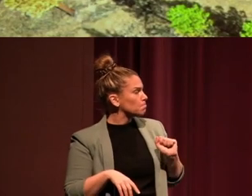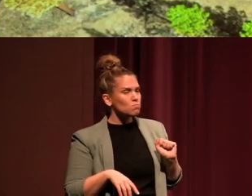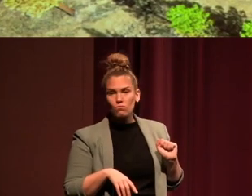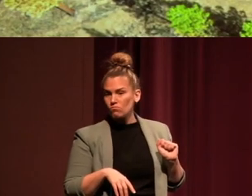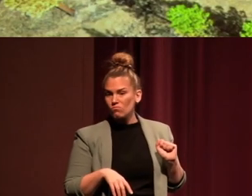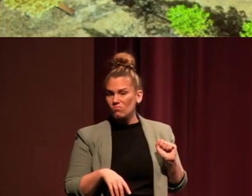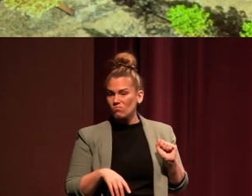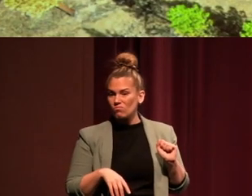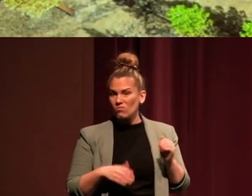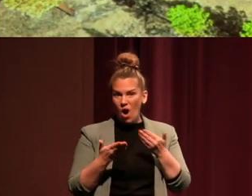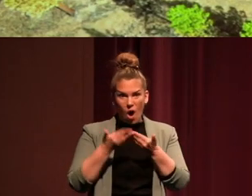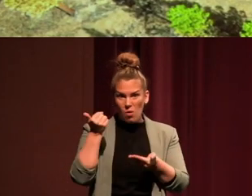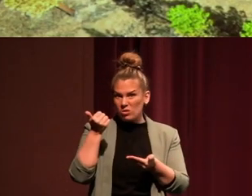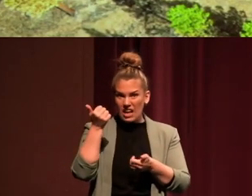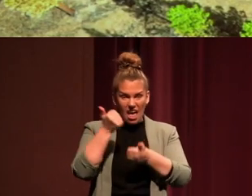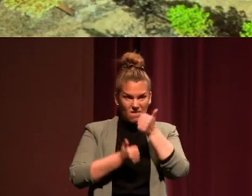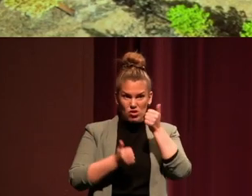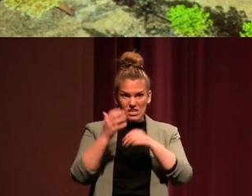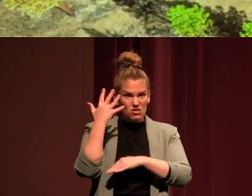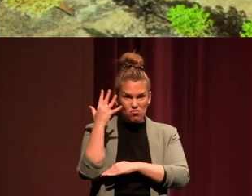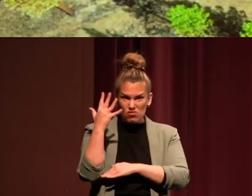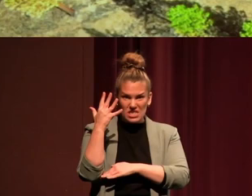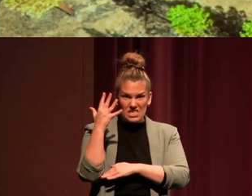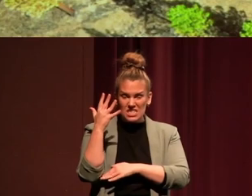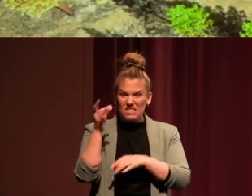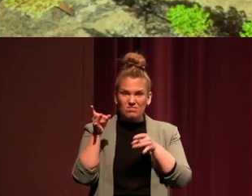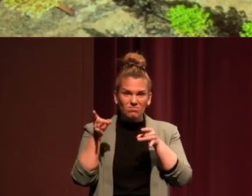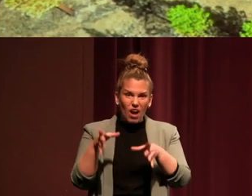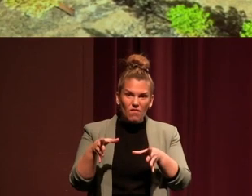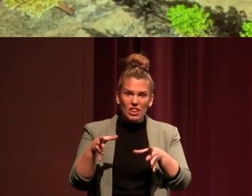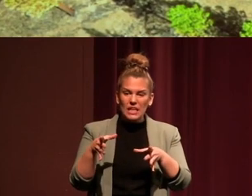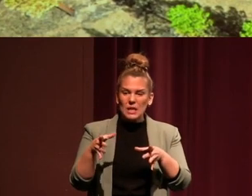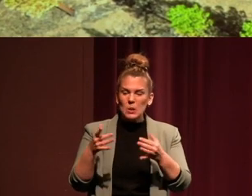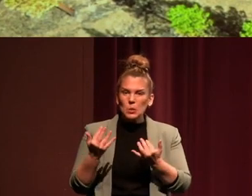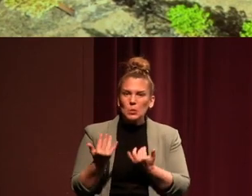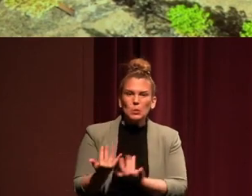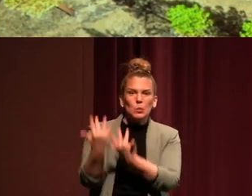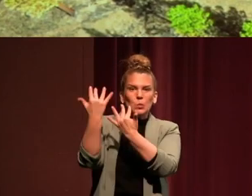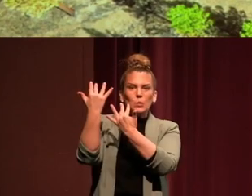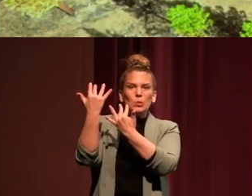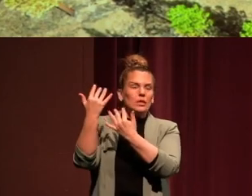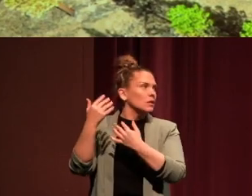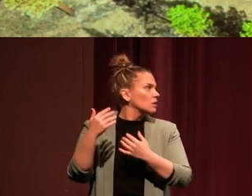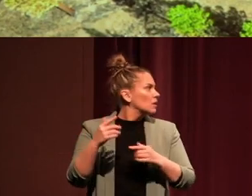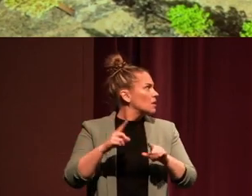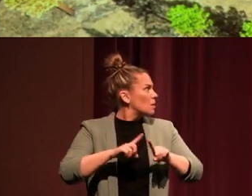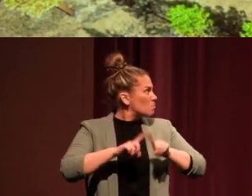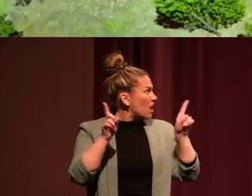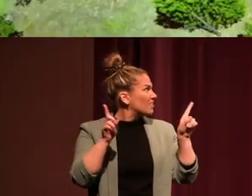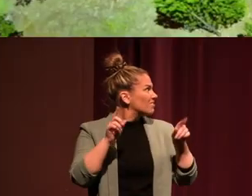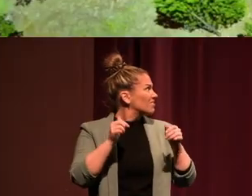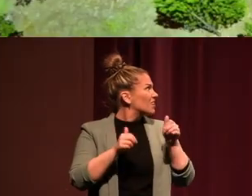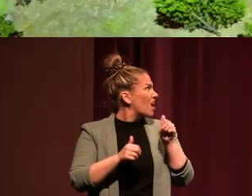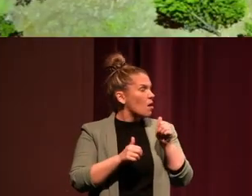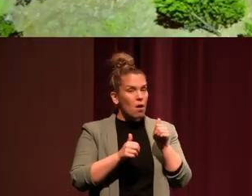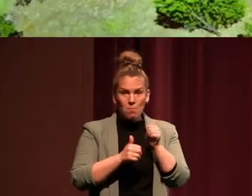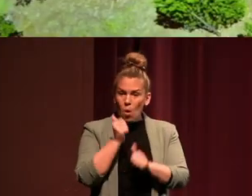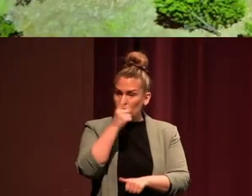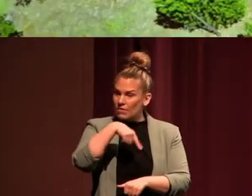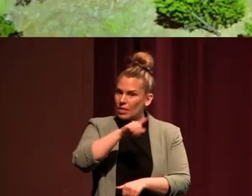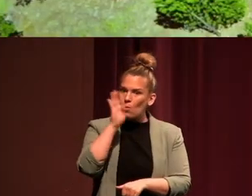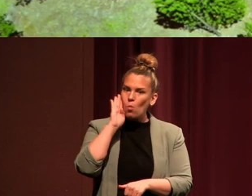Almost every single one of these trees is badly singed by a pretty hot wildfire, but almost all of them are going to